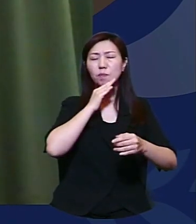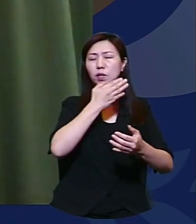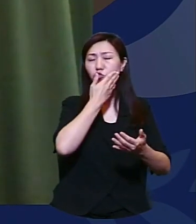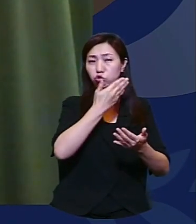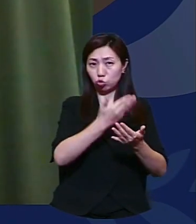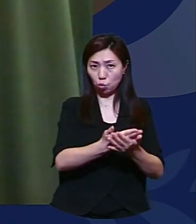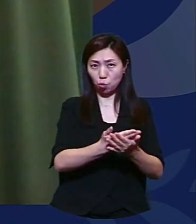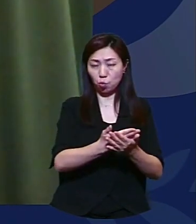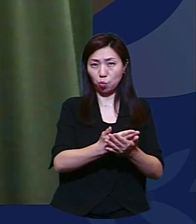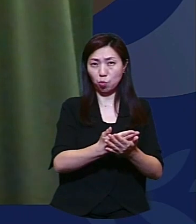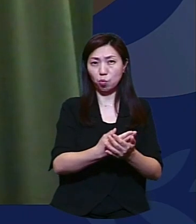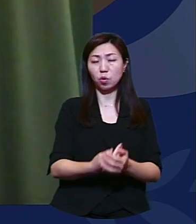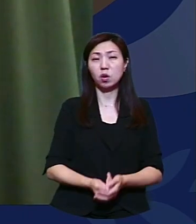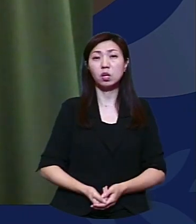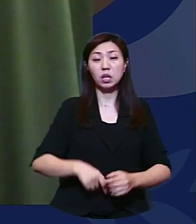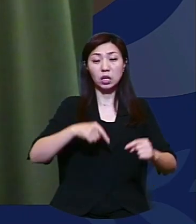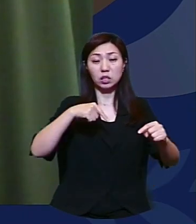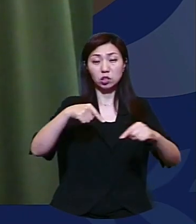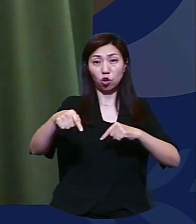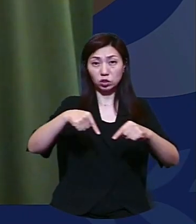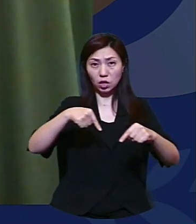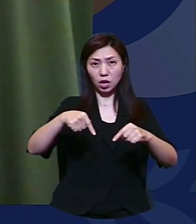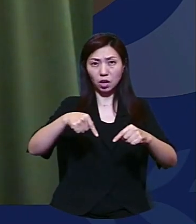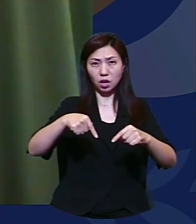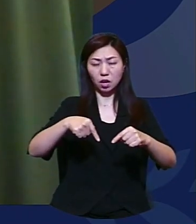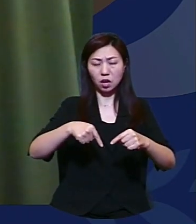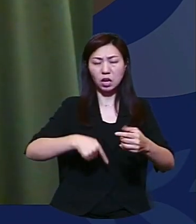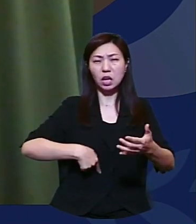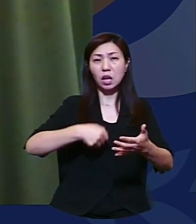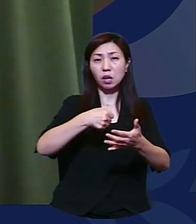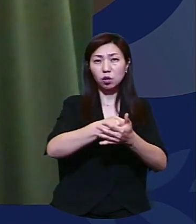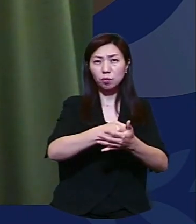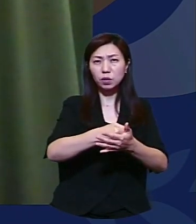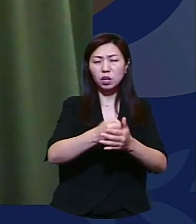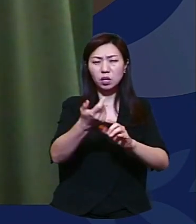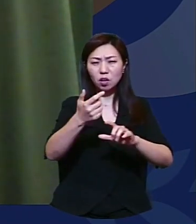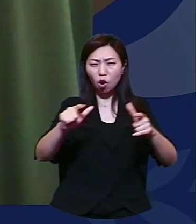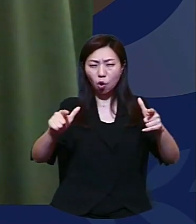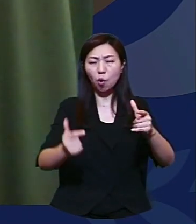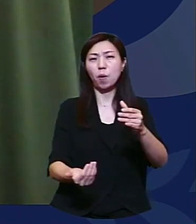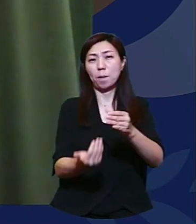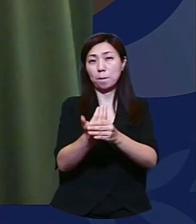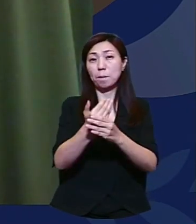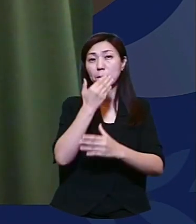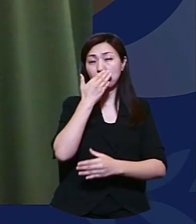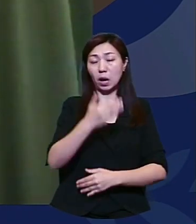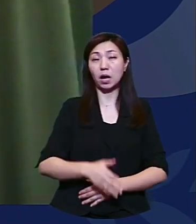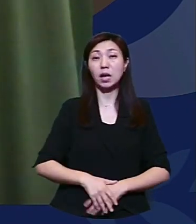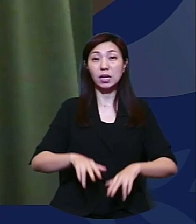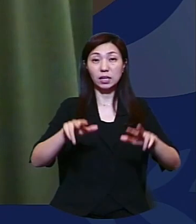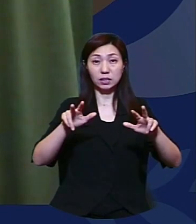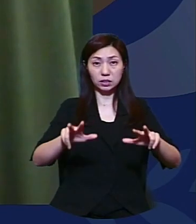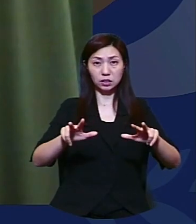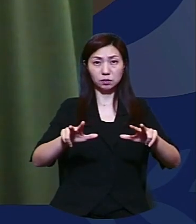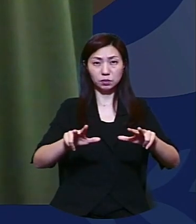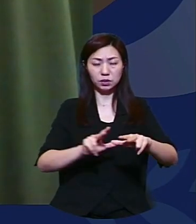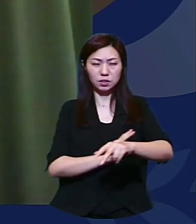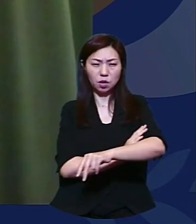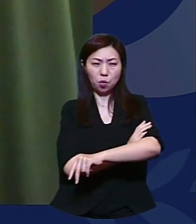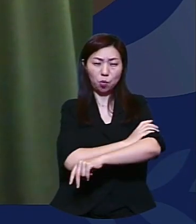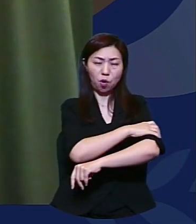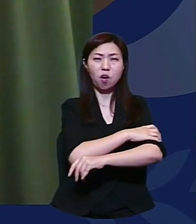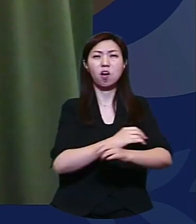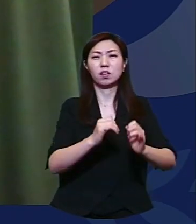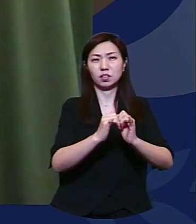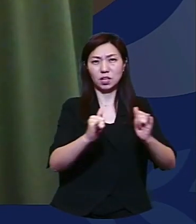The suggestion was made this week that it does need to come from the top. And if you do that, you certainly will have the flow down.